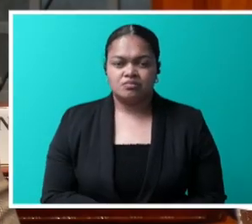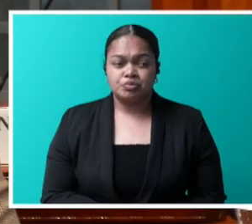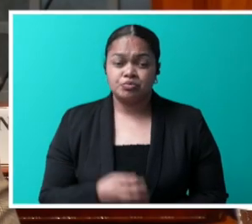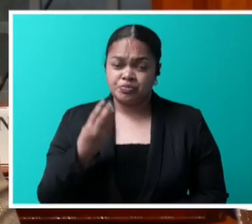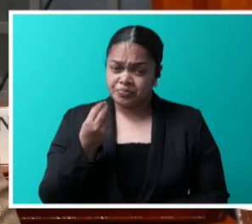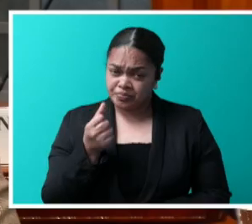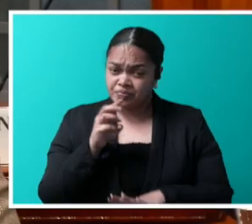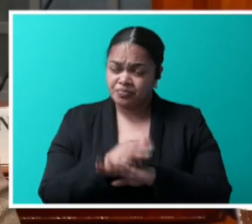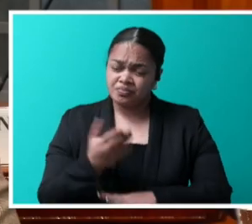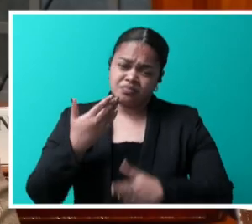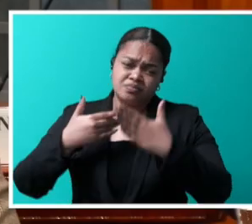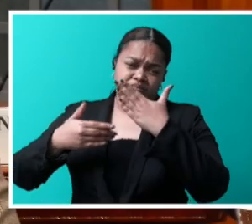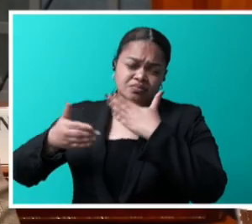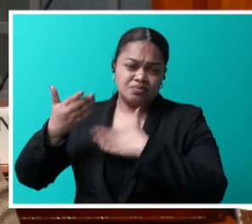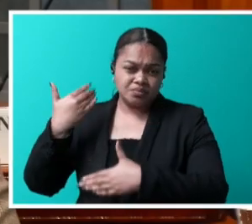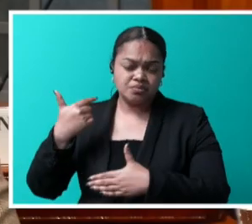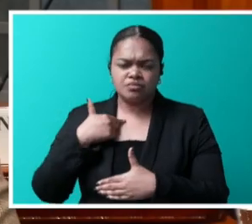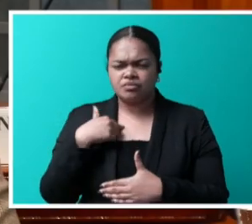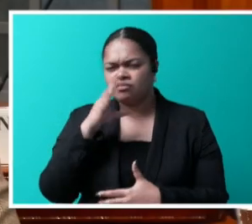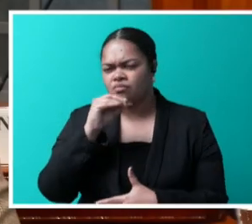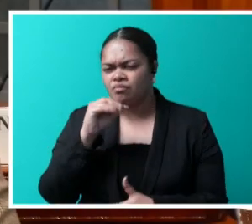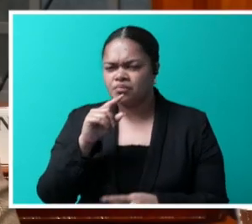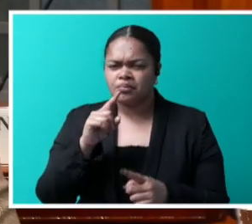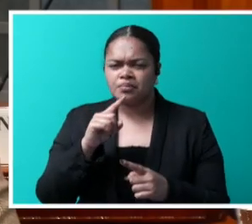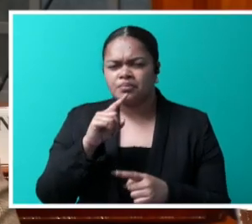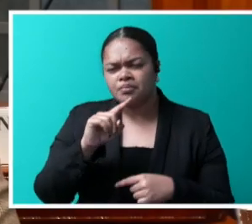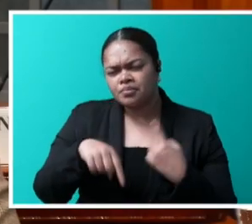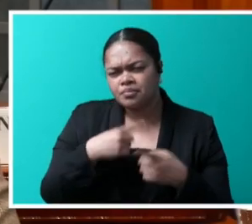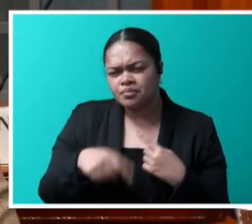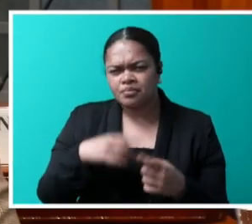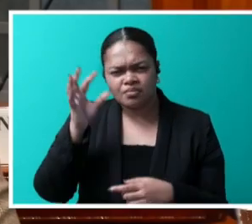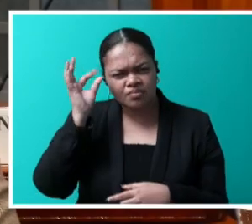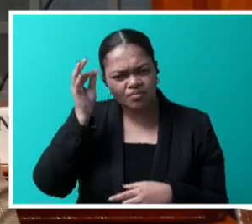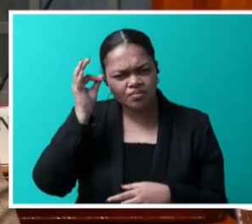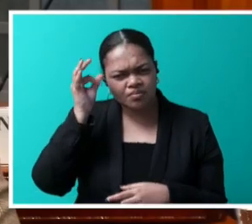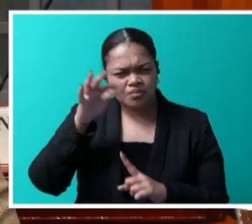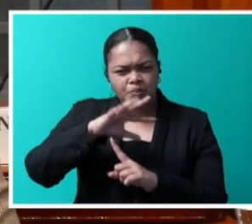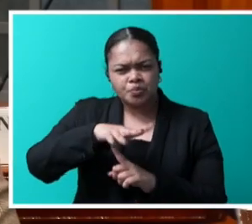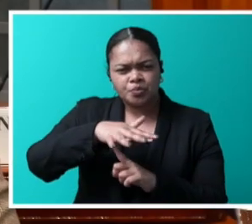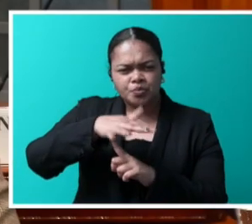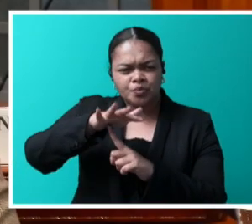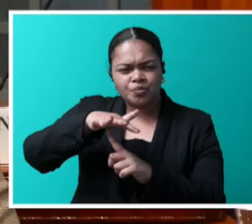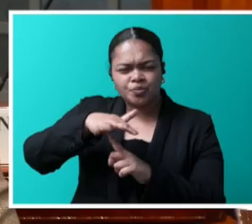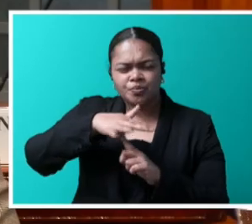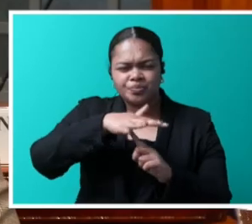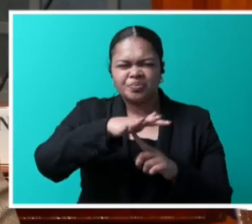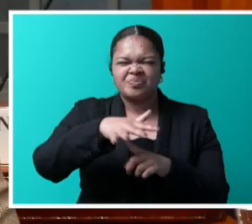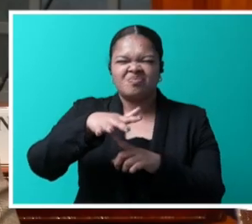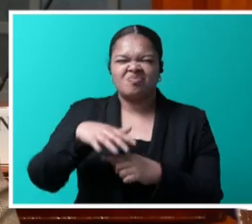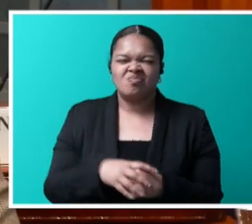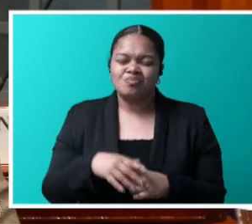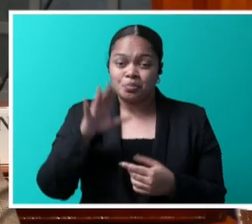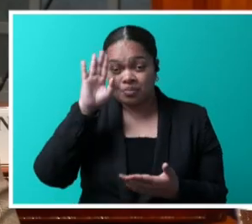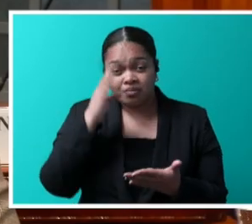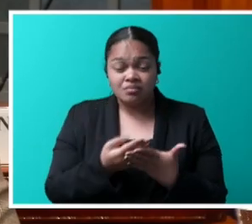ago, I spoke about the yellow helicopter that a group of young students up north